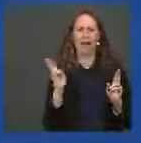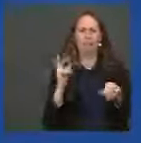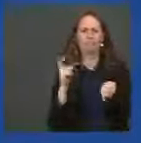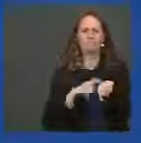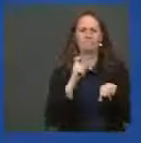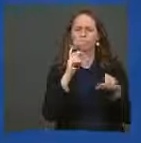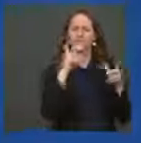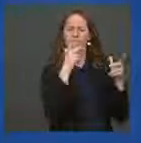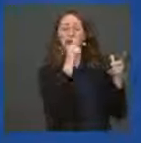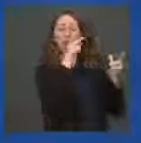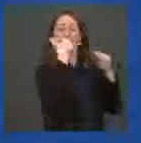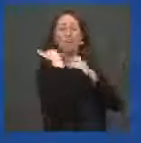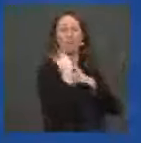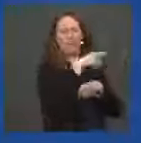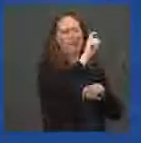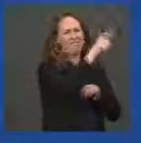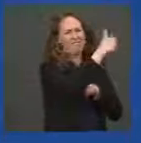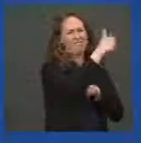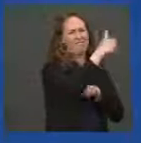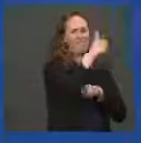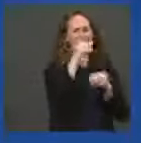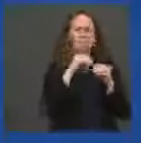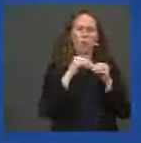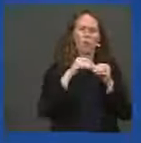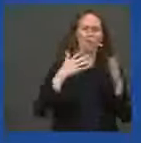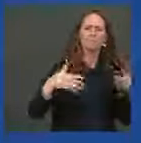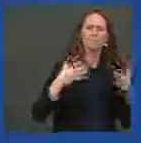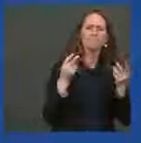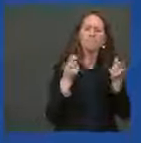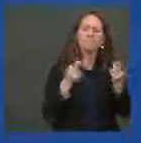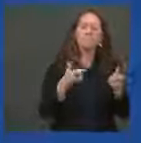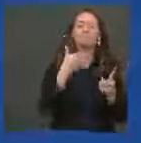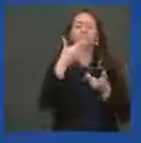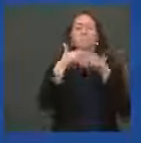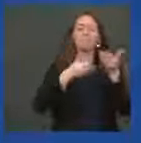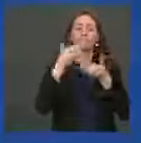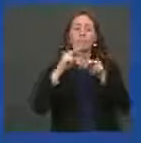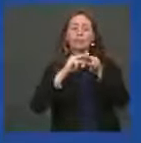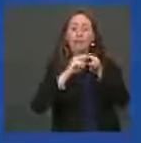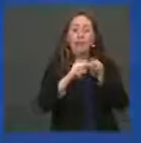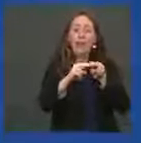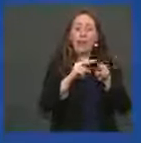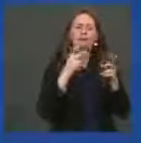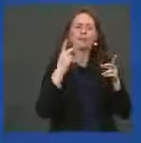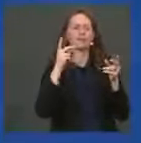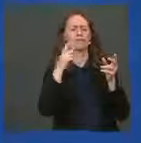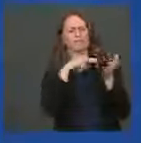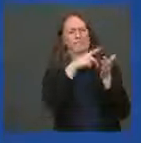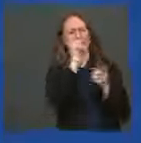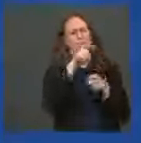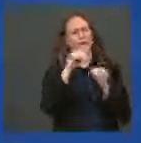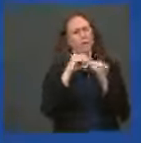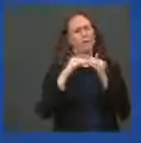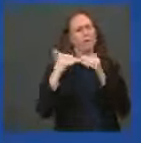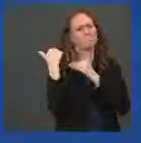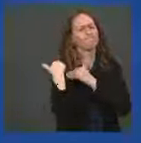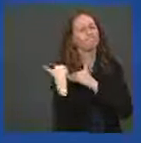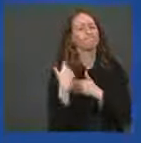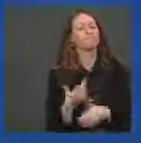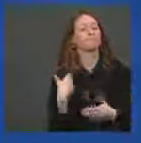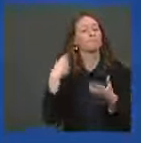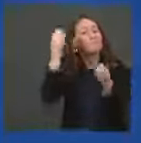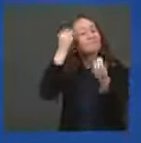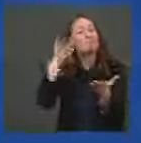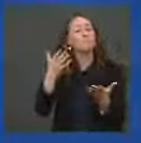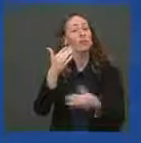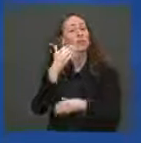hire the trucks and rail cars and move the goods. On this score, we have some good news to report as well.